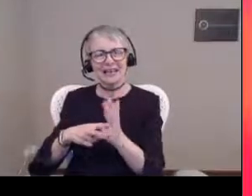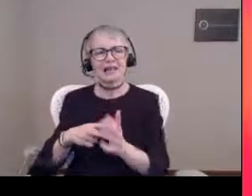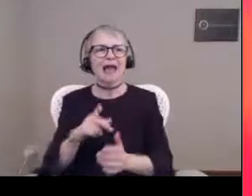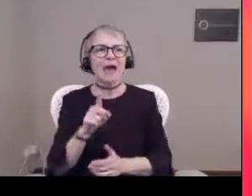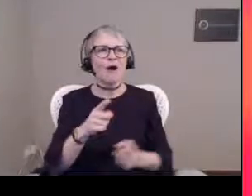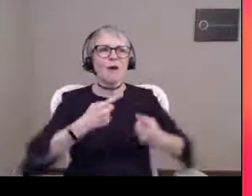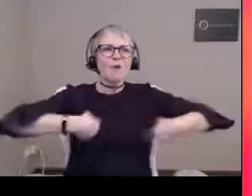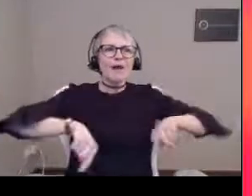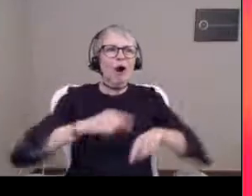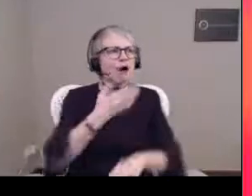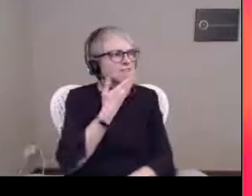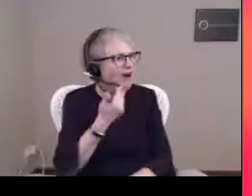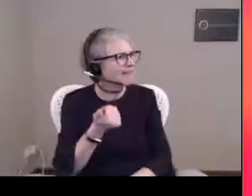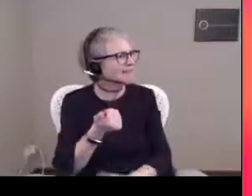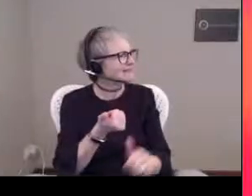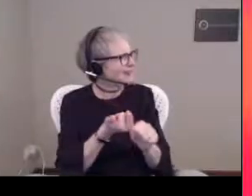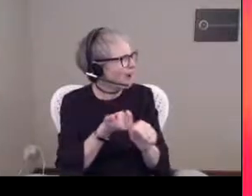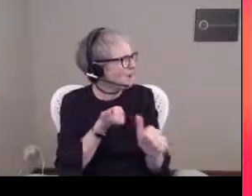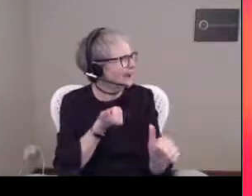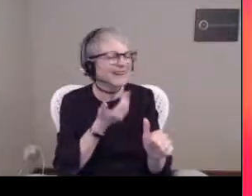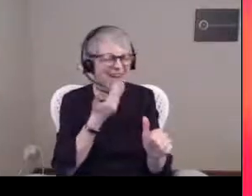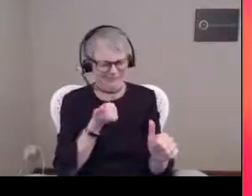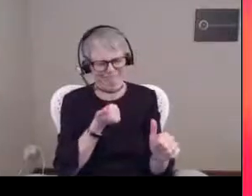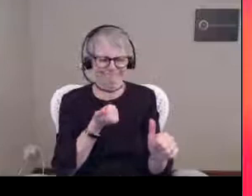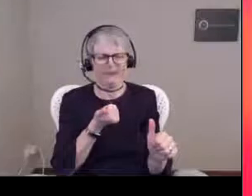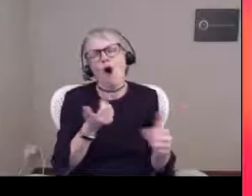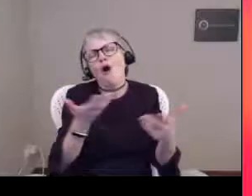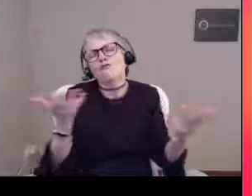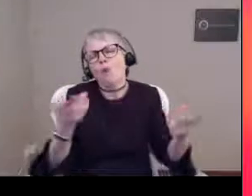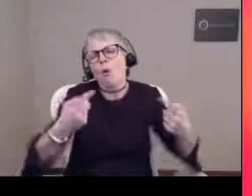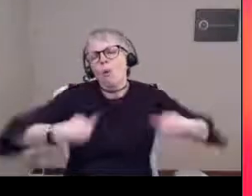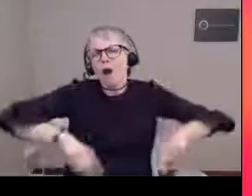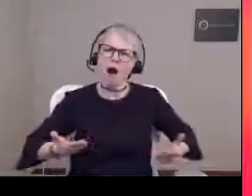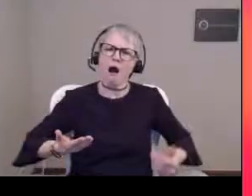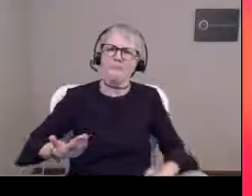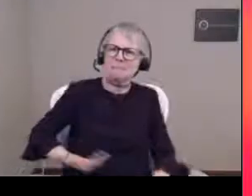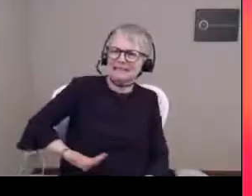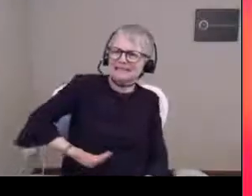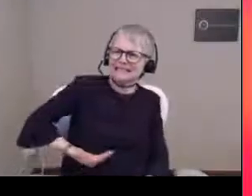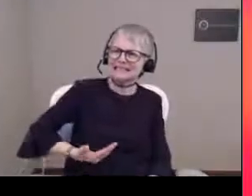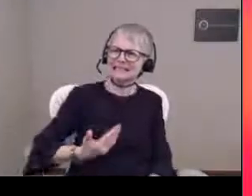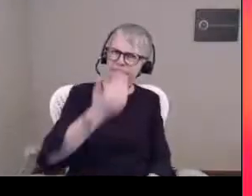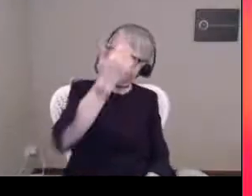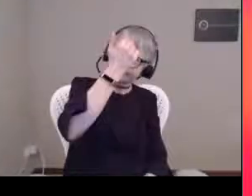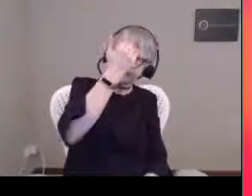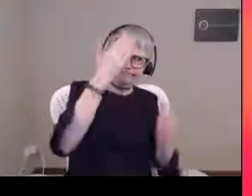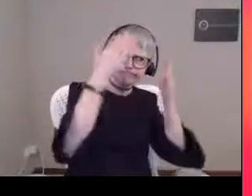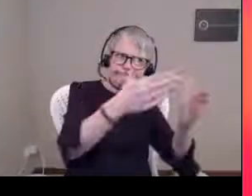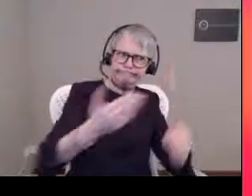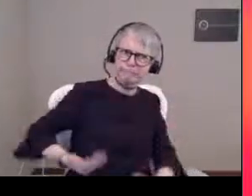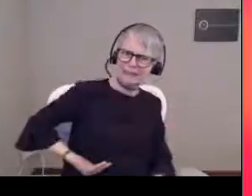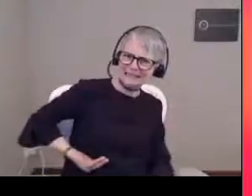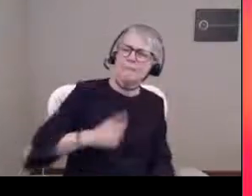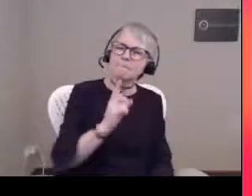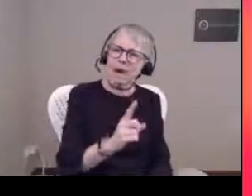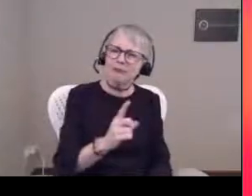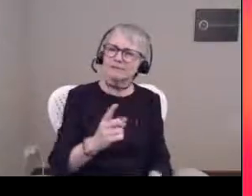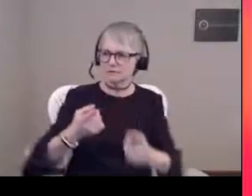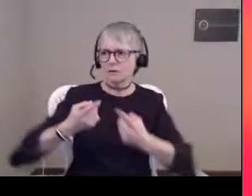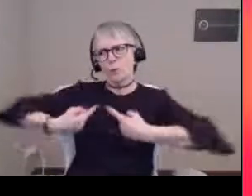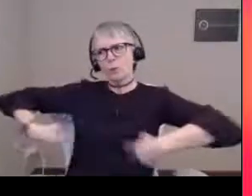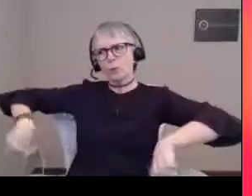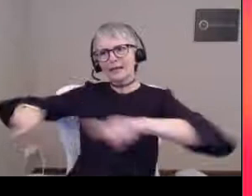really nice sense that we are a commercially focused, driven organisation. But we understand we all have the same values. We all are on this